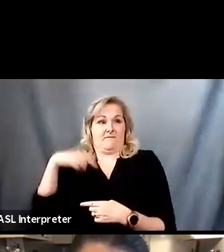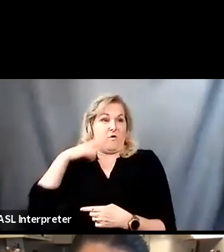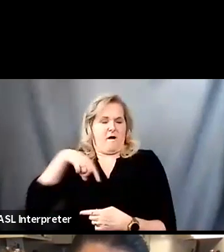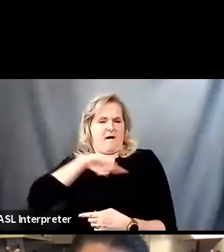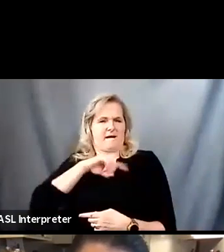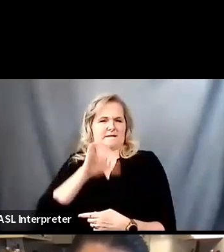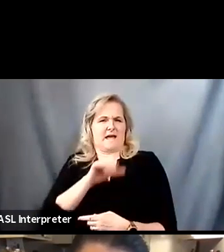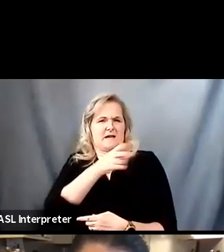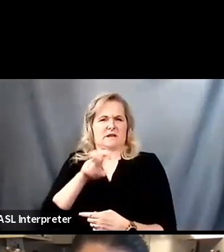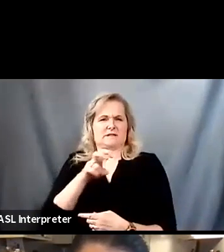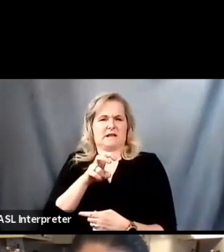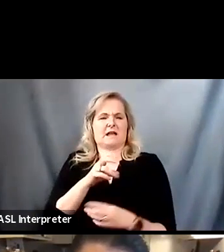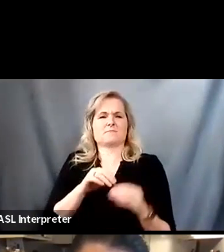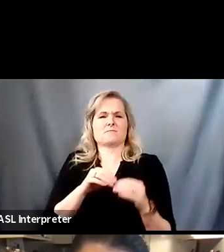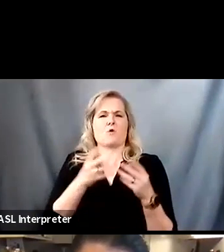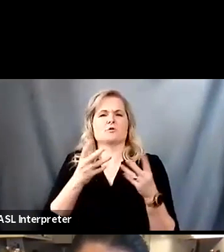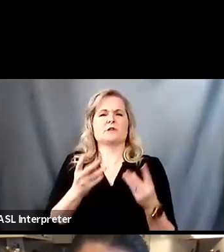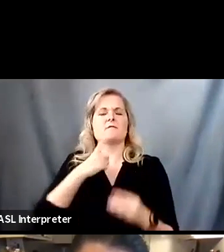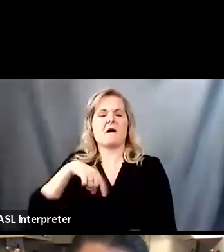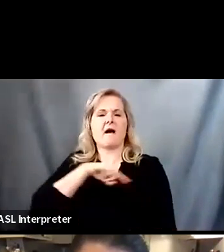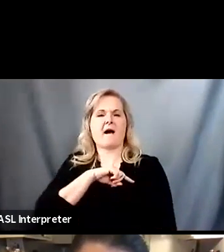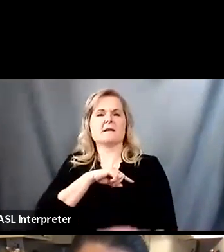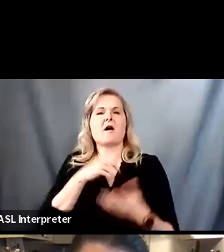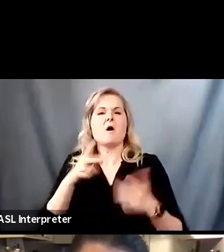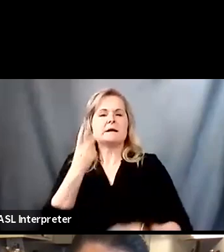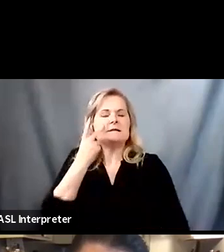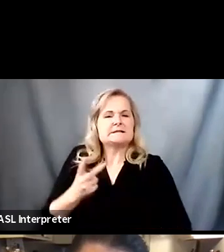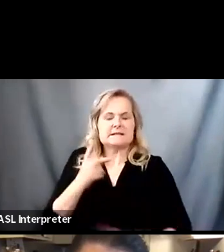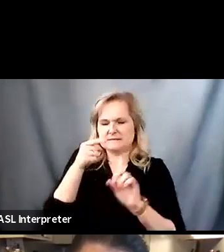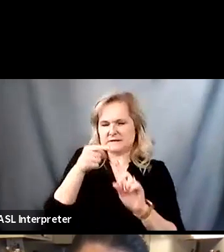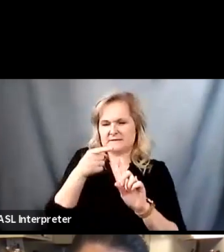been a lot gentler for me because I've already seen, particularly from